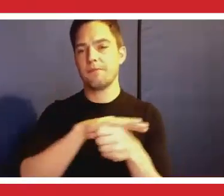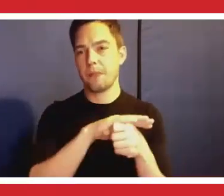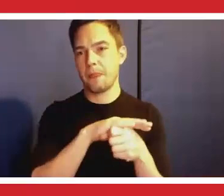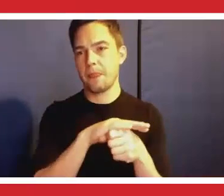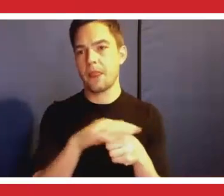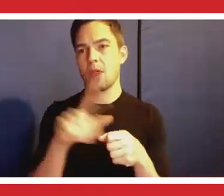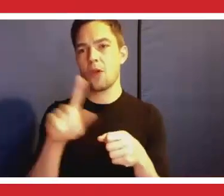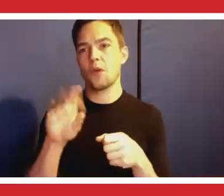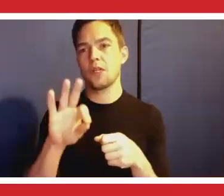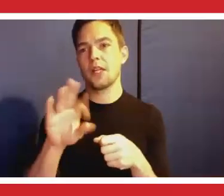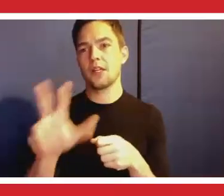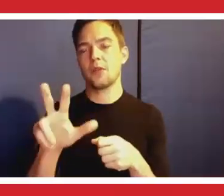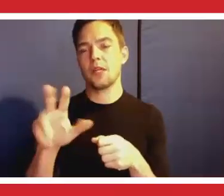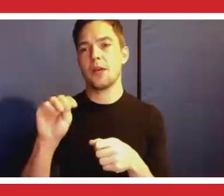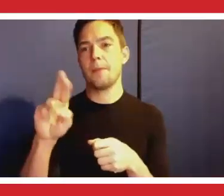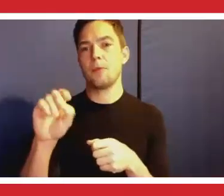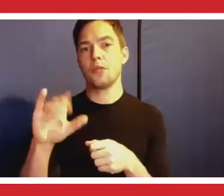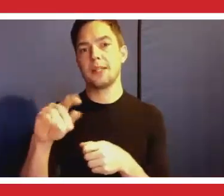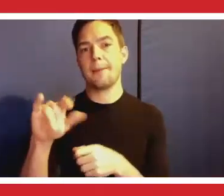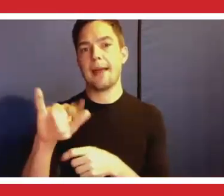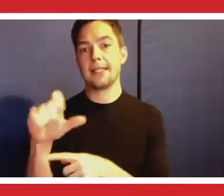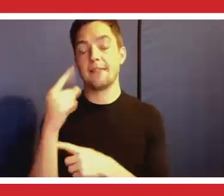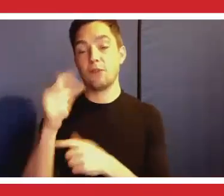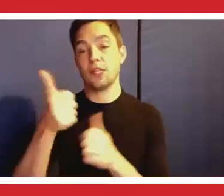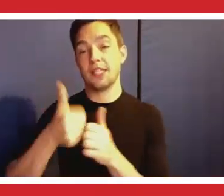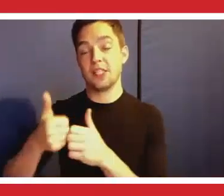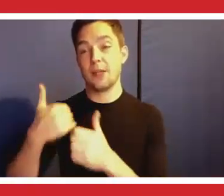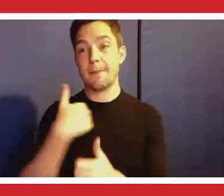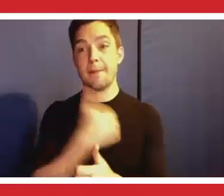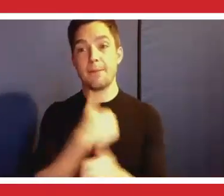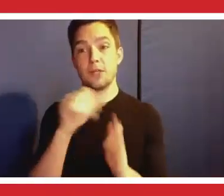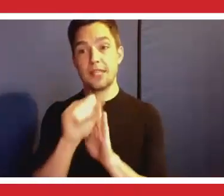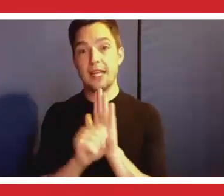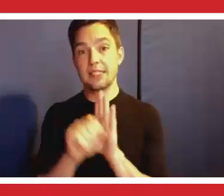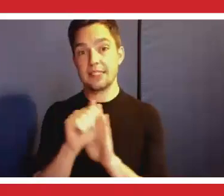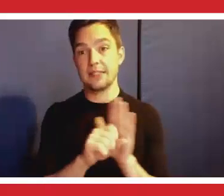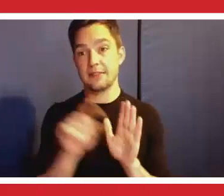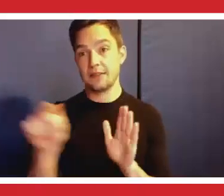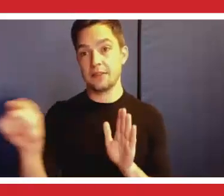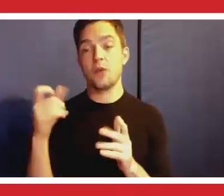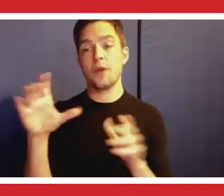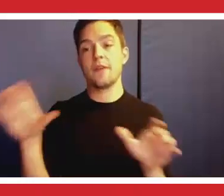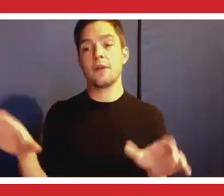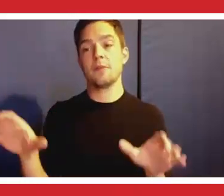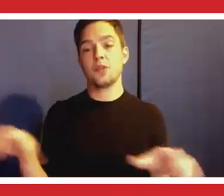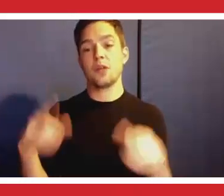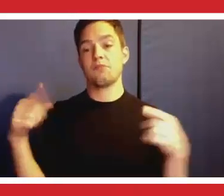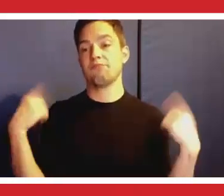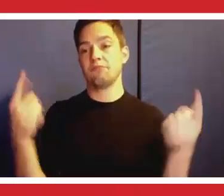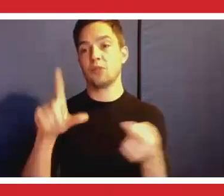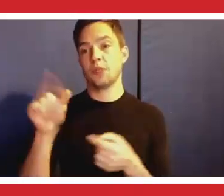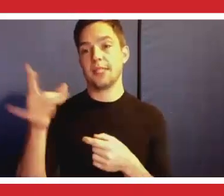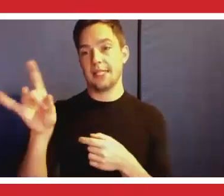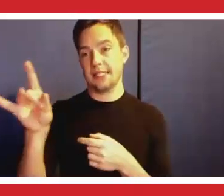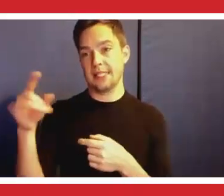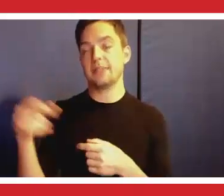193 municipalities for each member state. And this is something that we have been doing since 2018